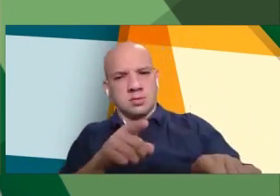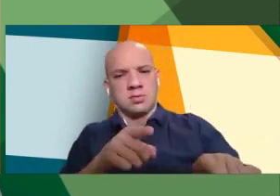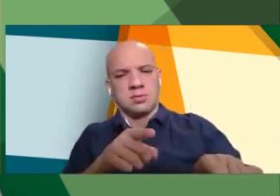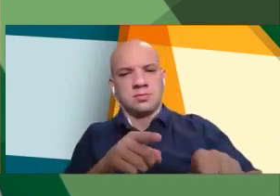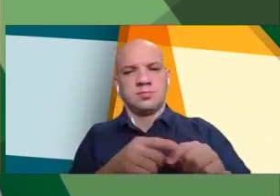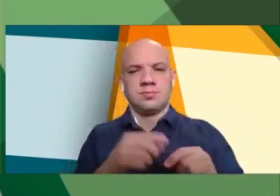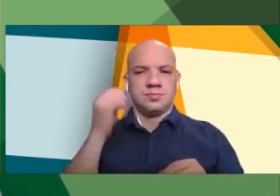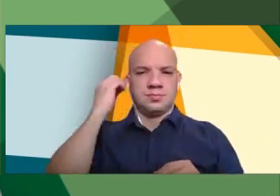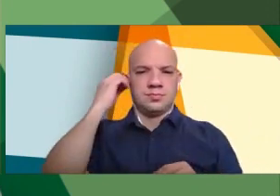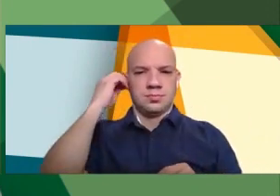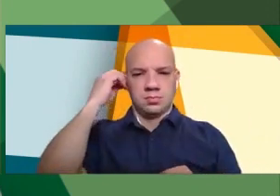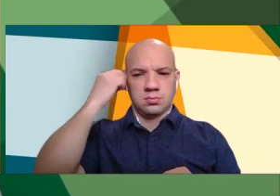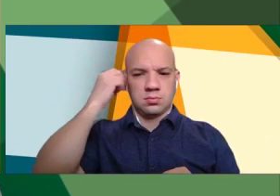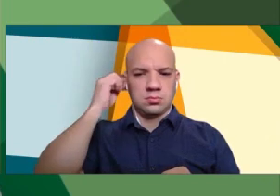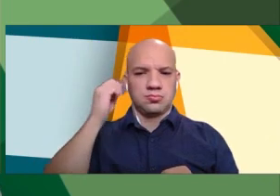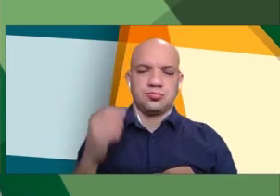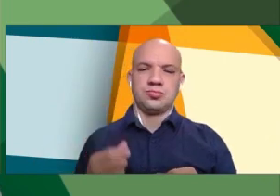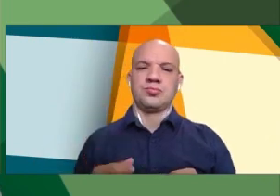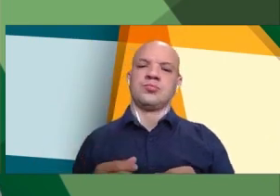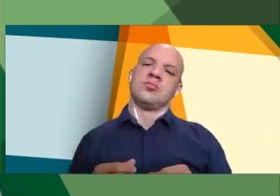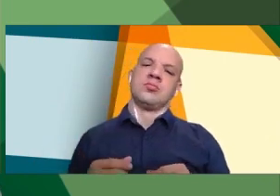I will share my